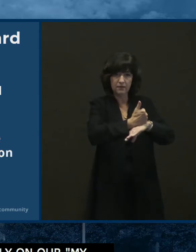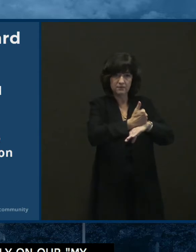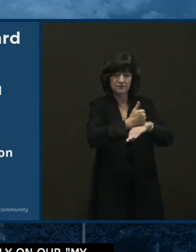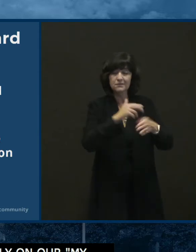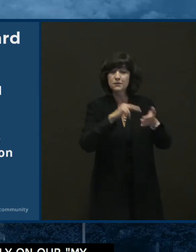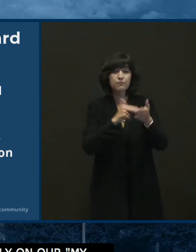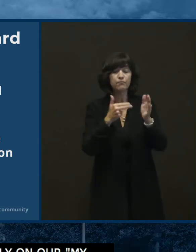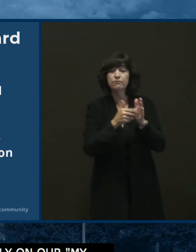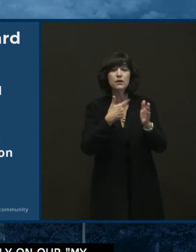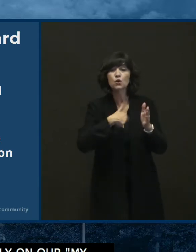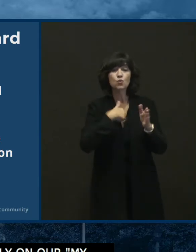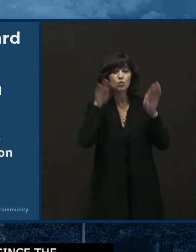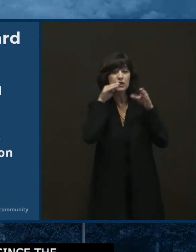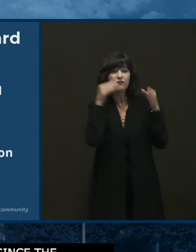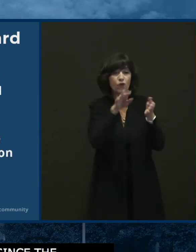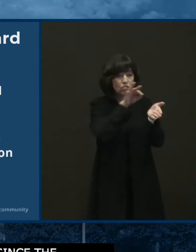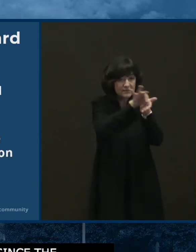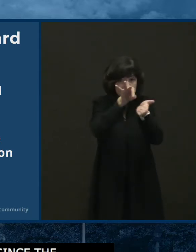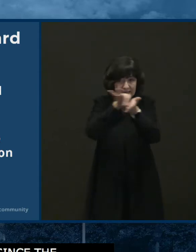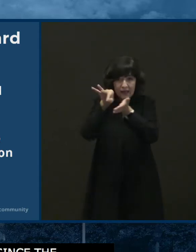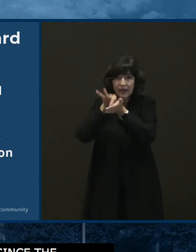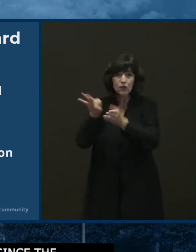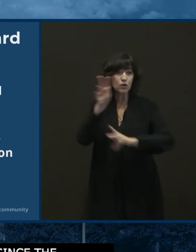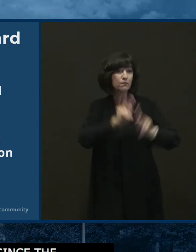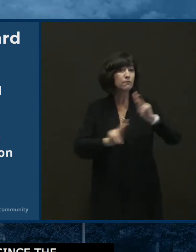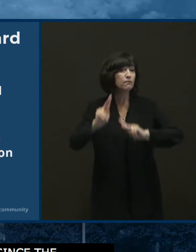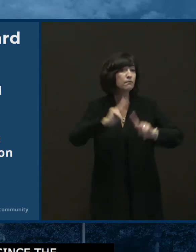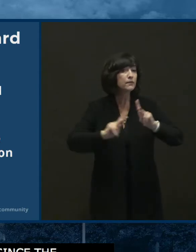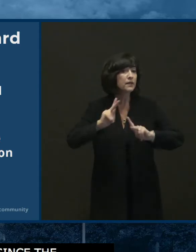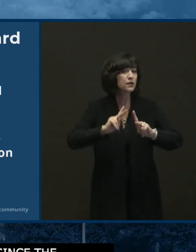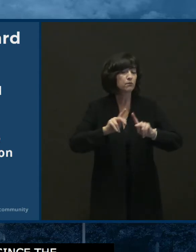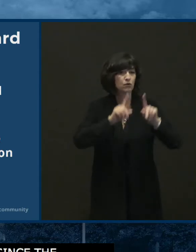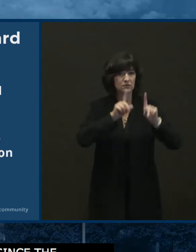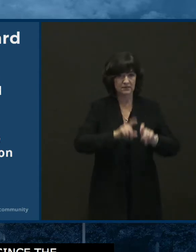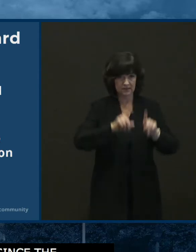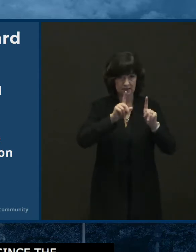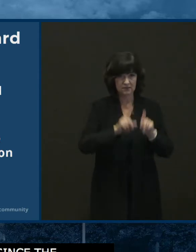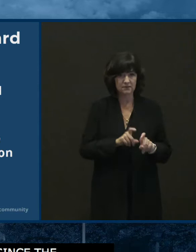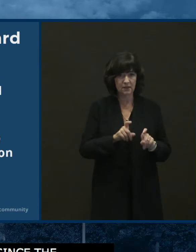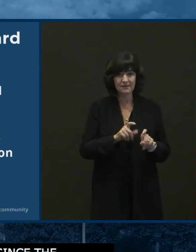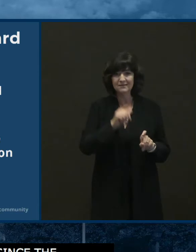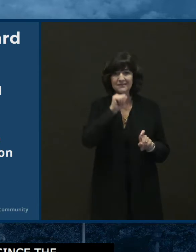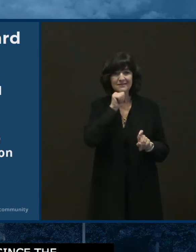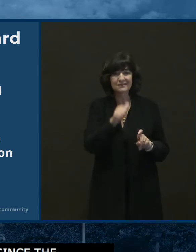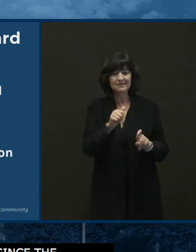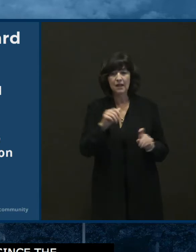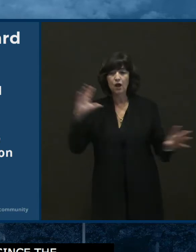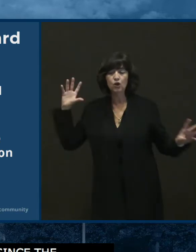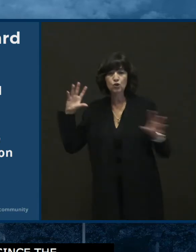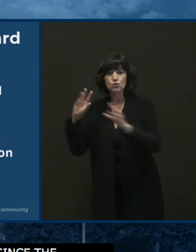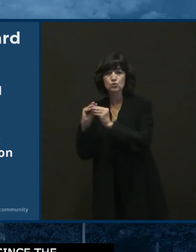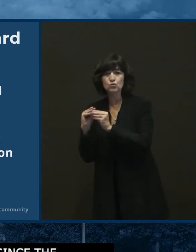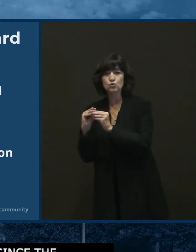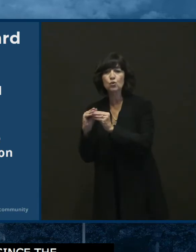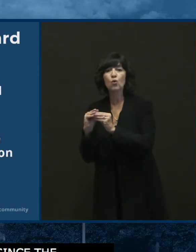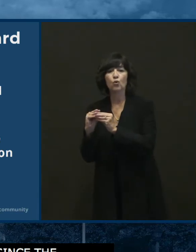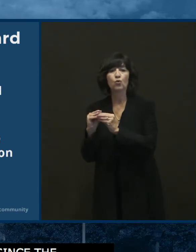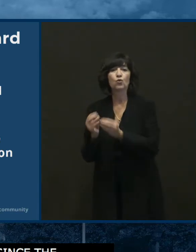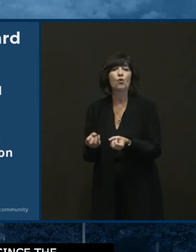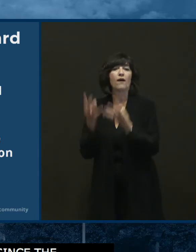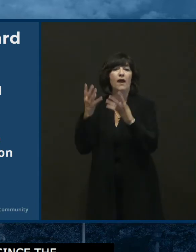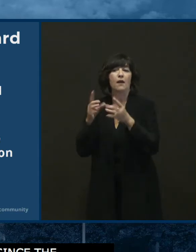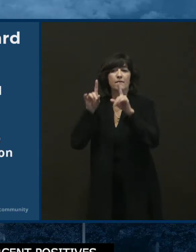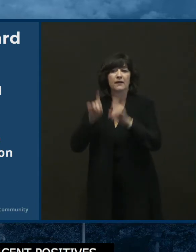percent positives based on people tested as opposed to the total tests that are done. And many